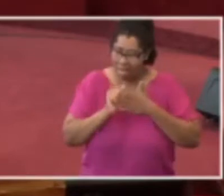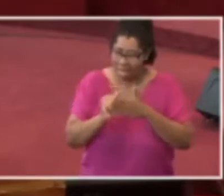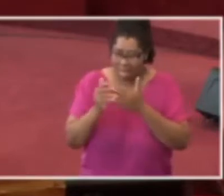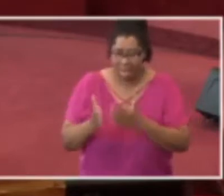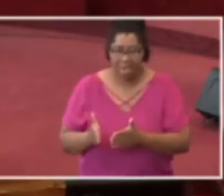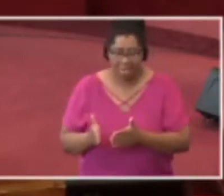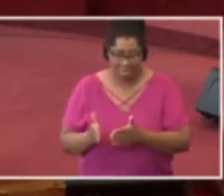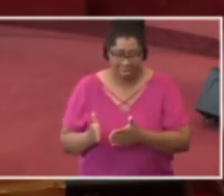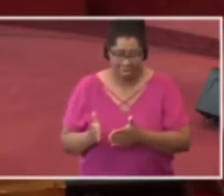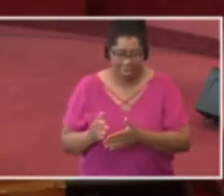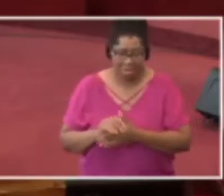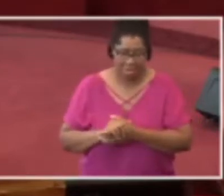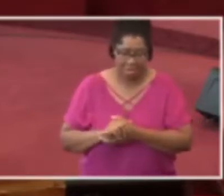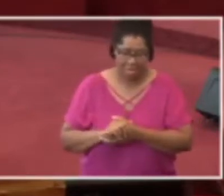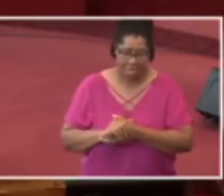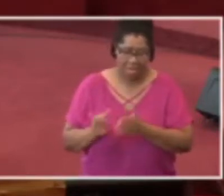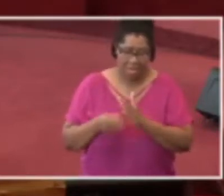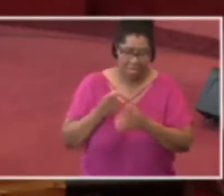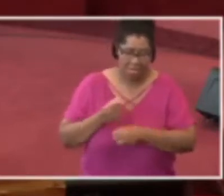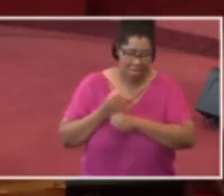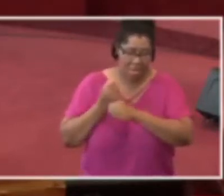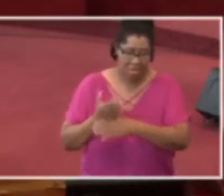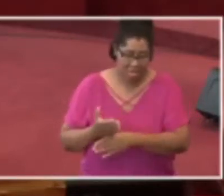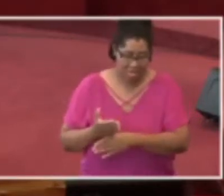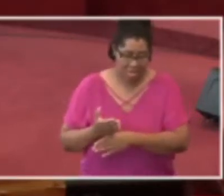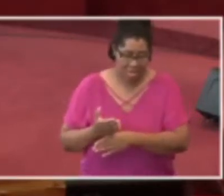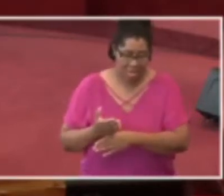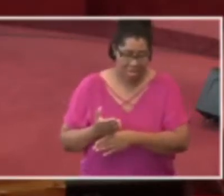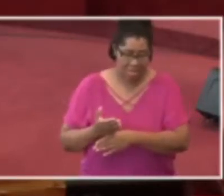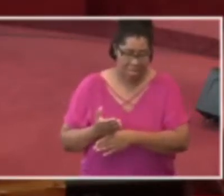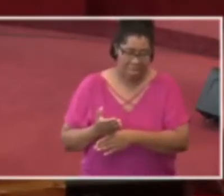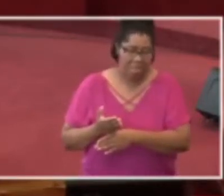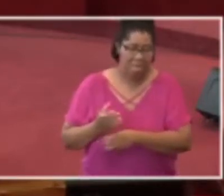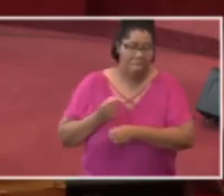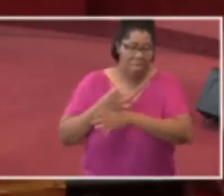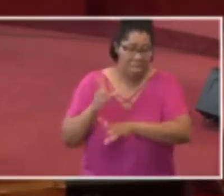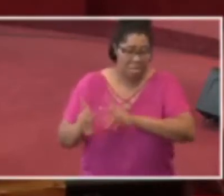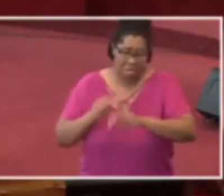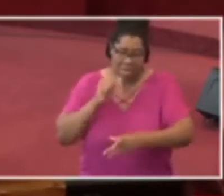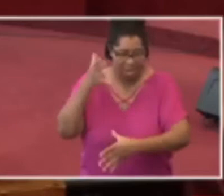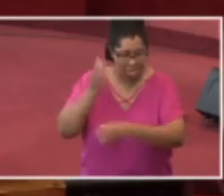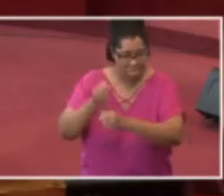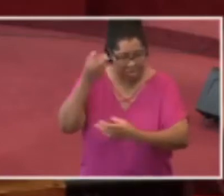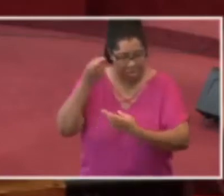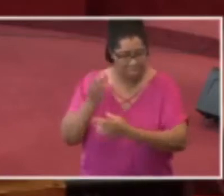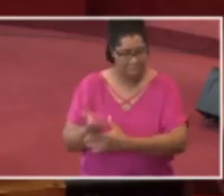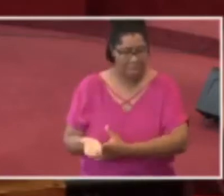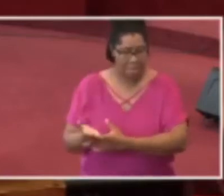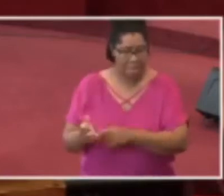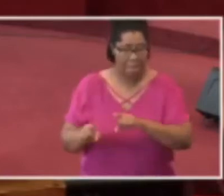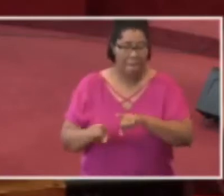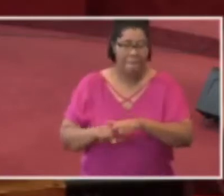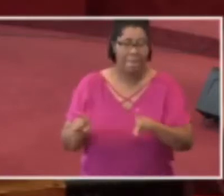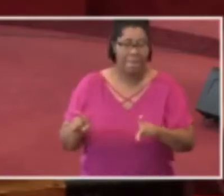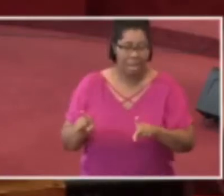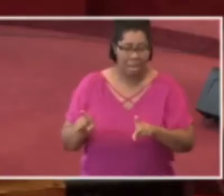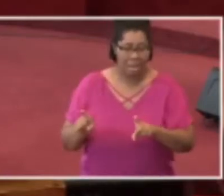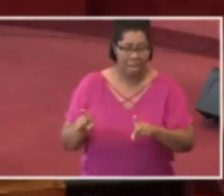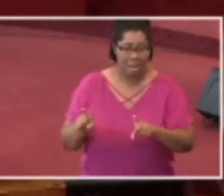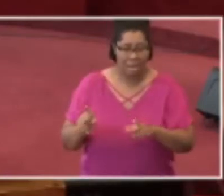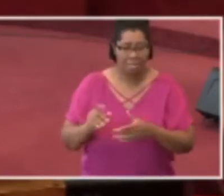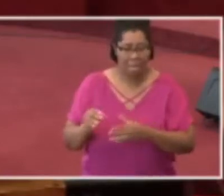which causes him at moments to forfeit the people's trust and respect. Yet he gets back on track because he